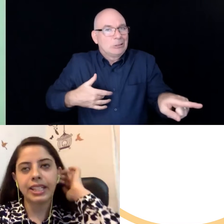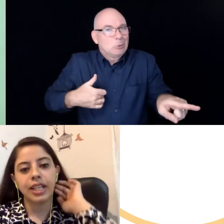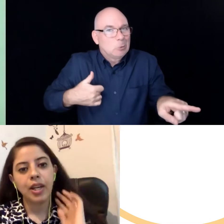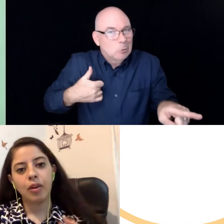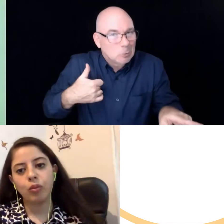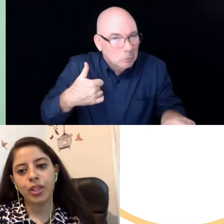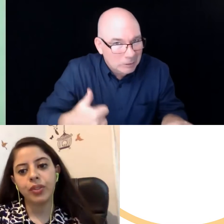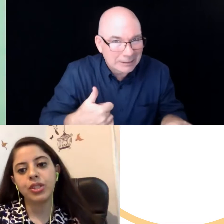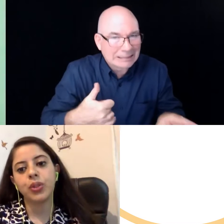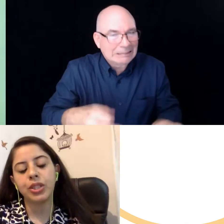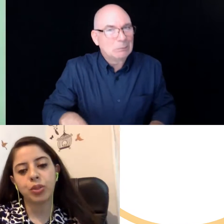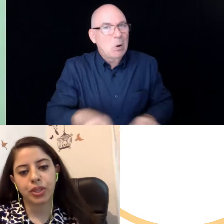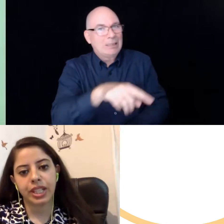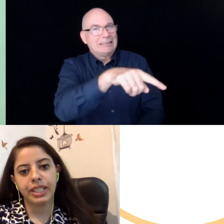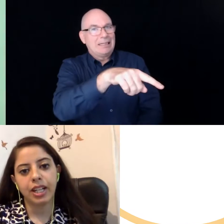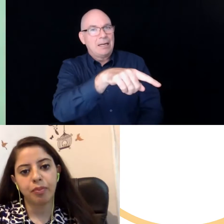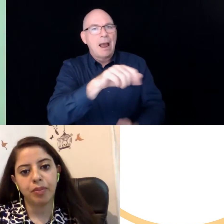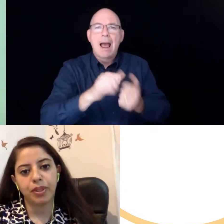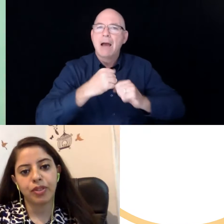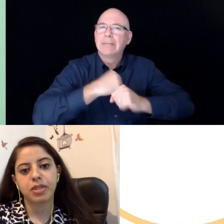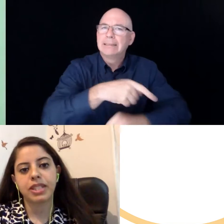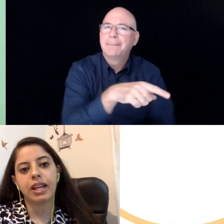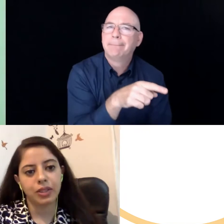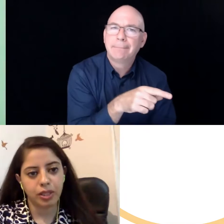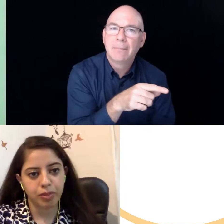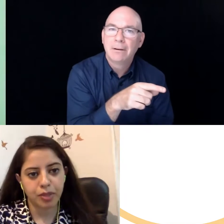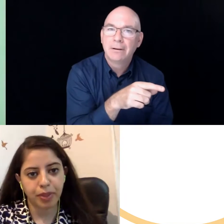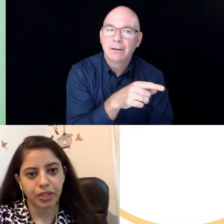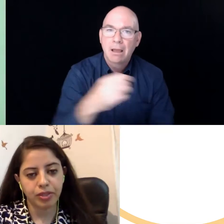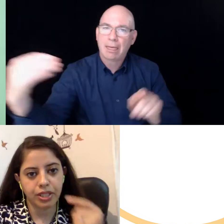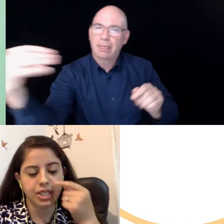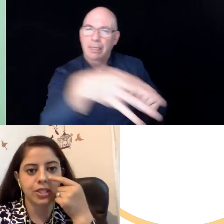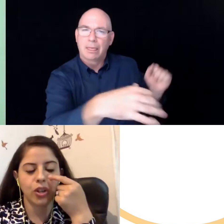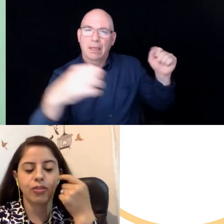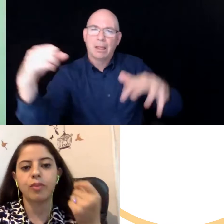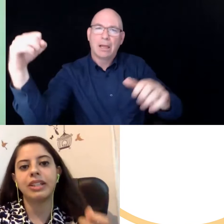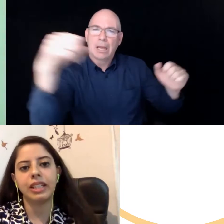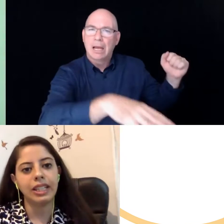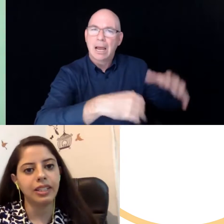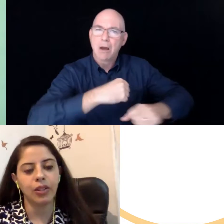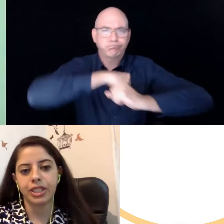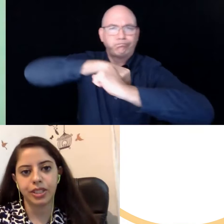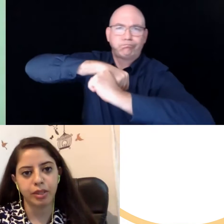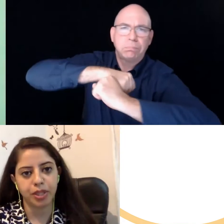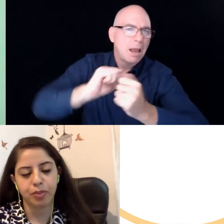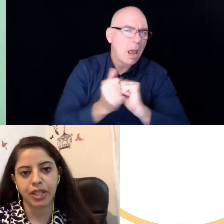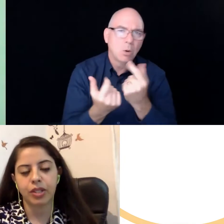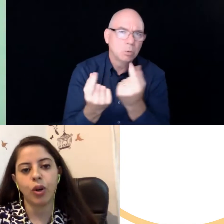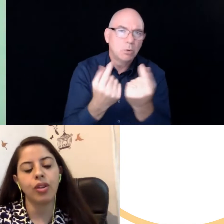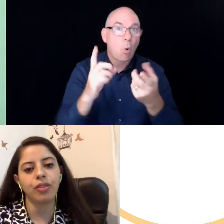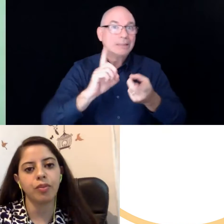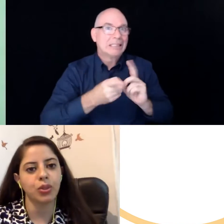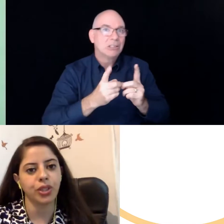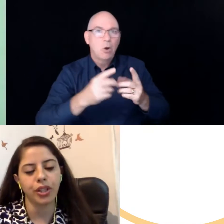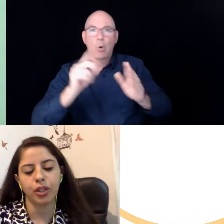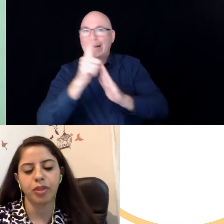in that, what are we doing to protect young people from a psychological perspective, for instance, or from a legal or digital perspective,